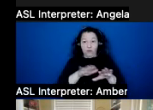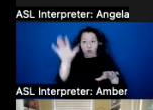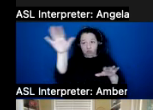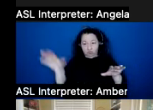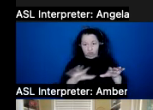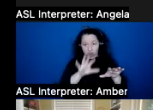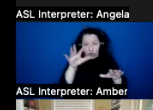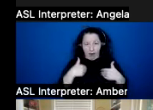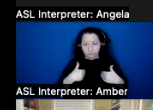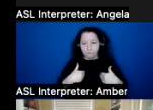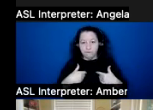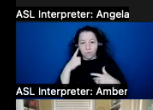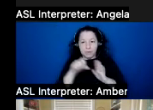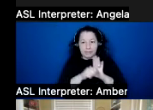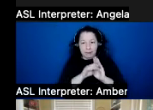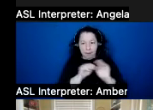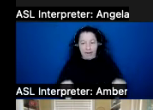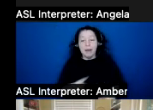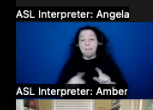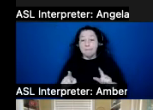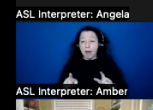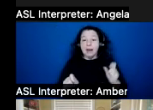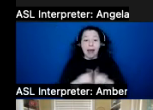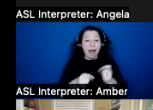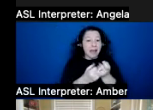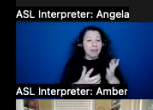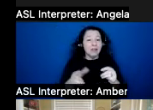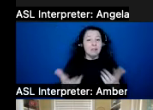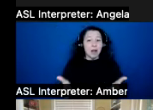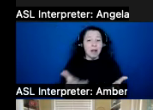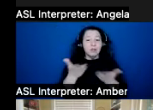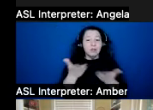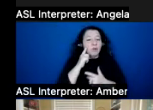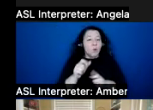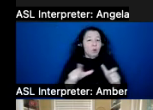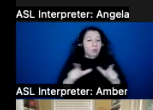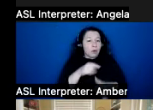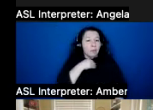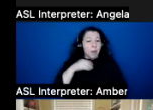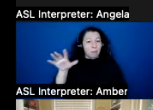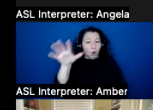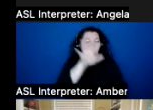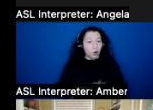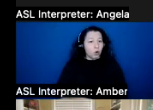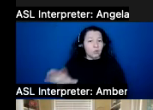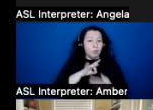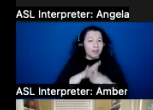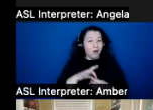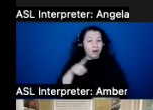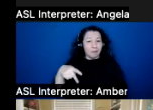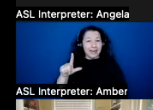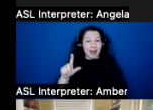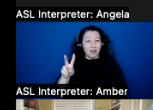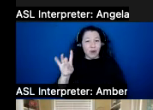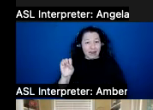an advocate and serving tribal members and in respects to PL 280,